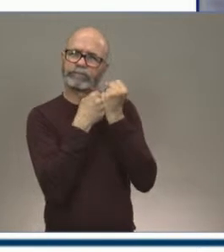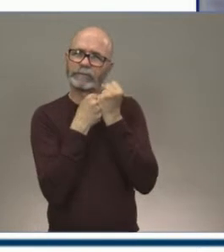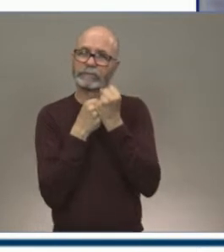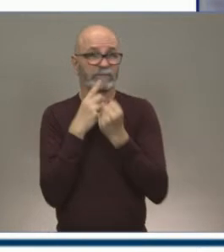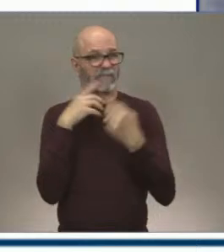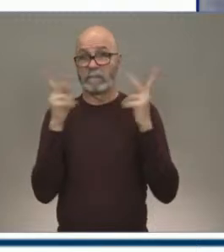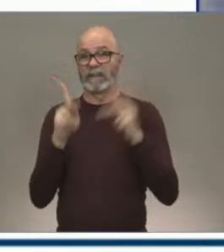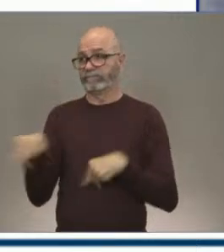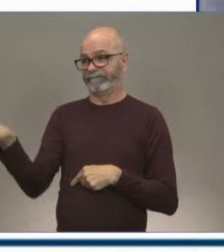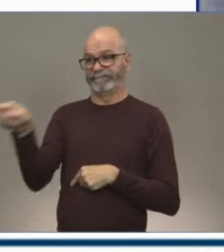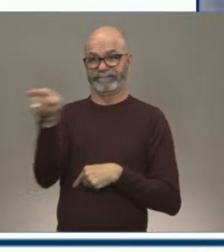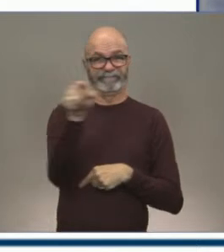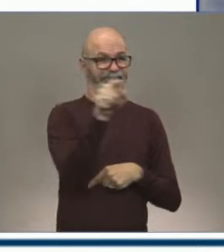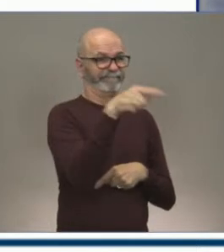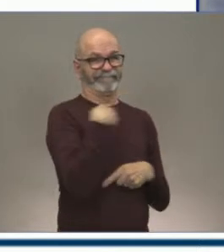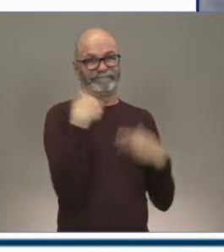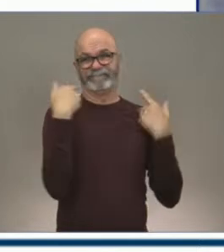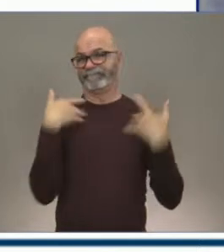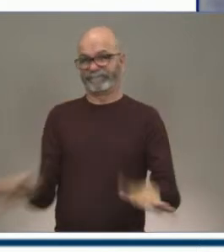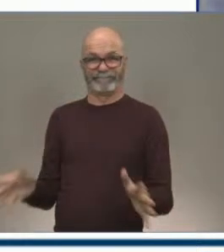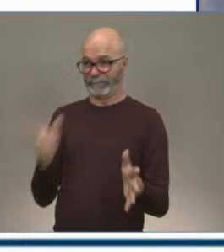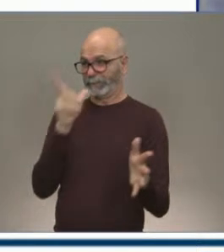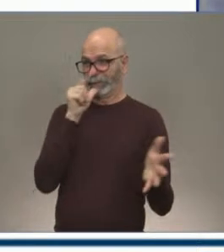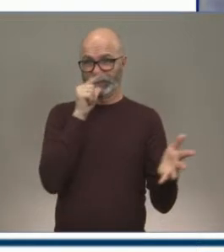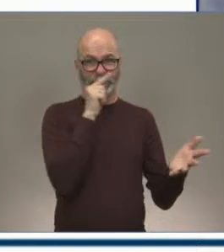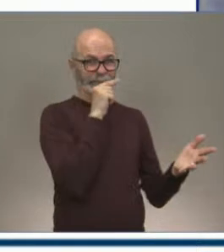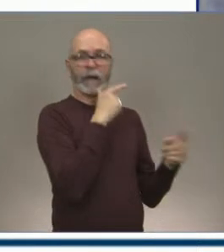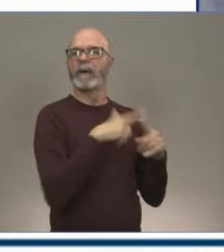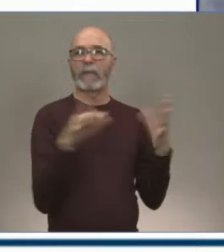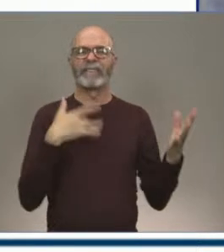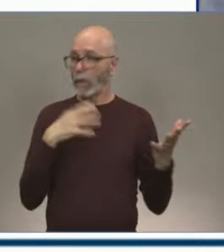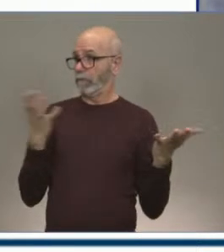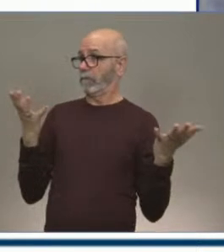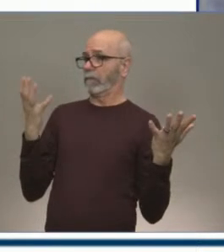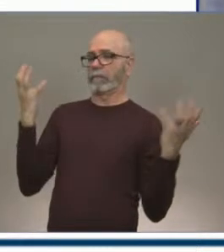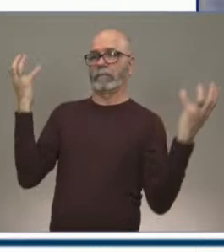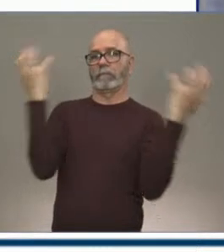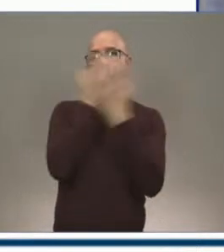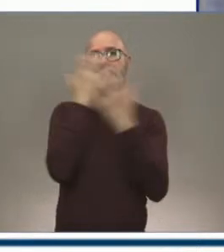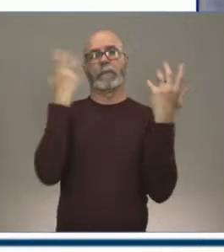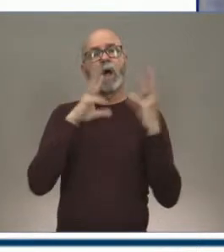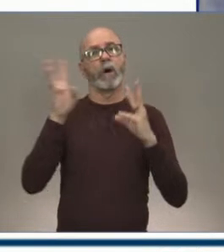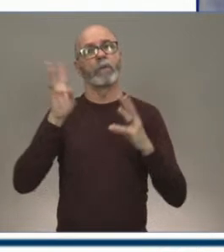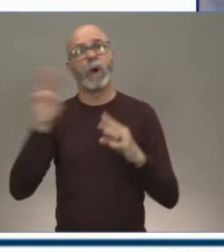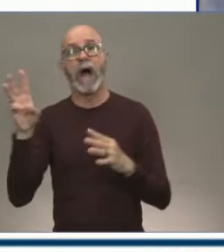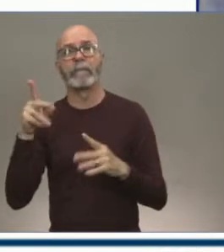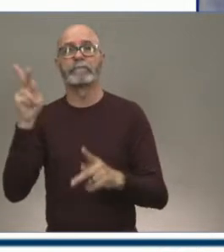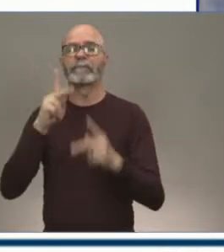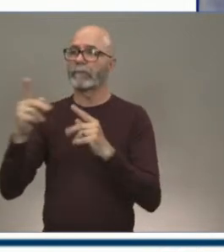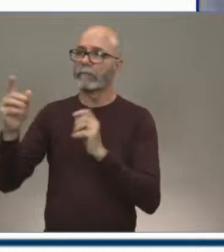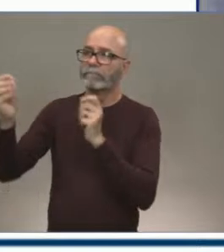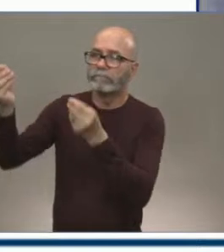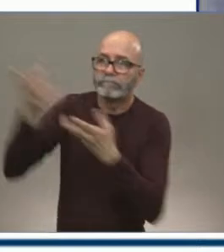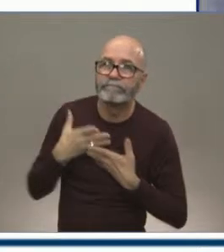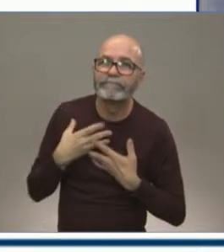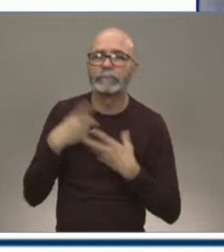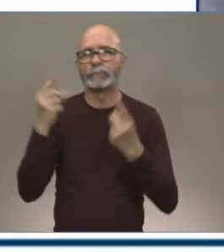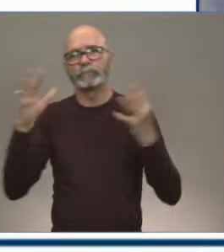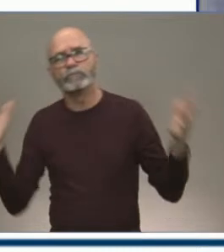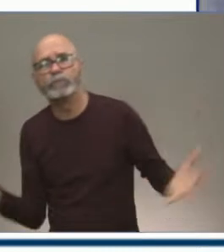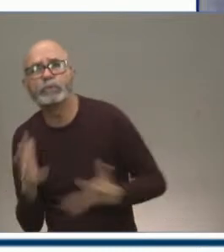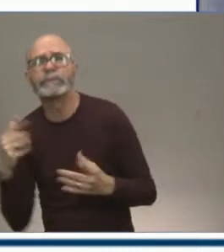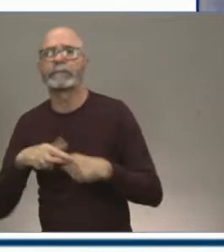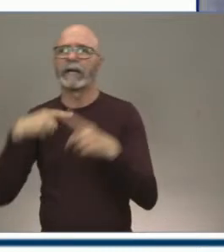March, and you continue to support me. I get the appropriate calls at the right time of encouragement and thanks, and I want to